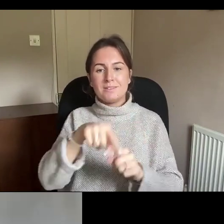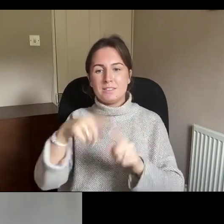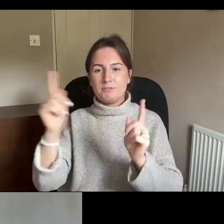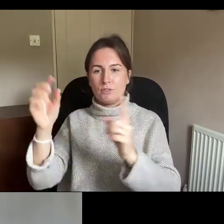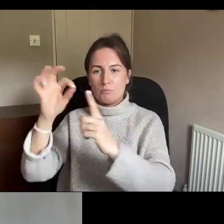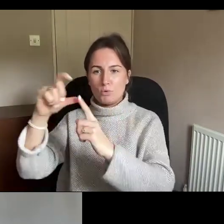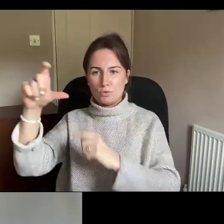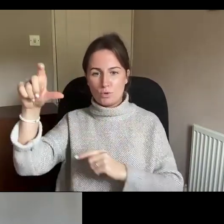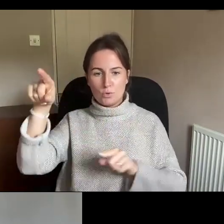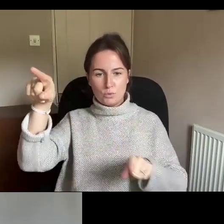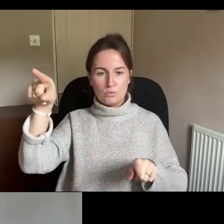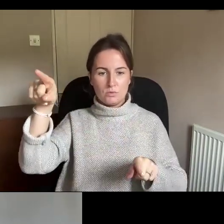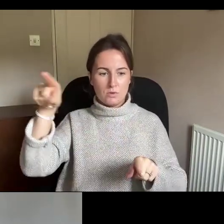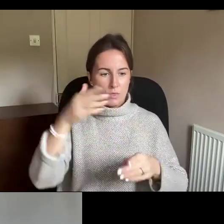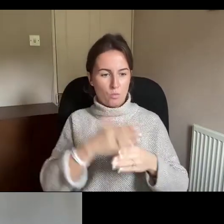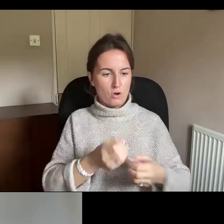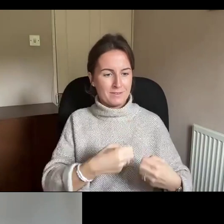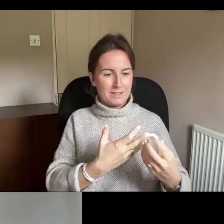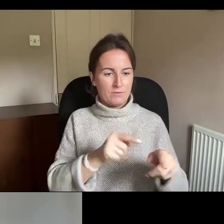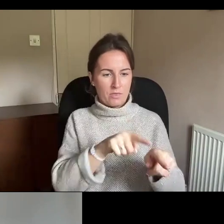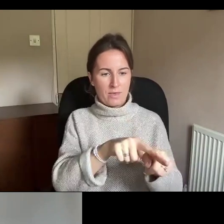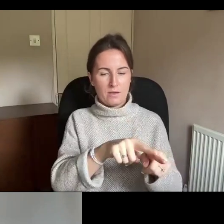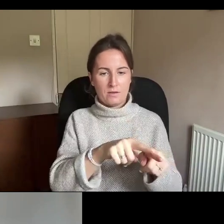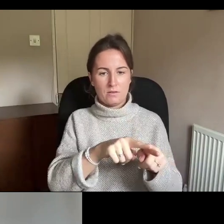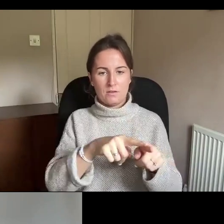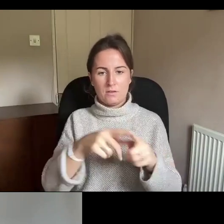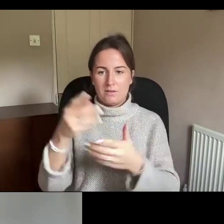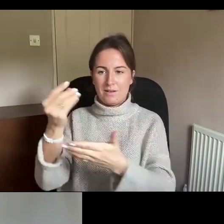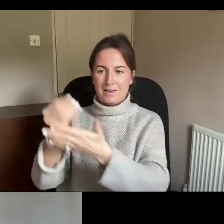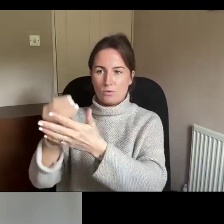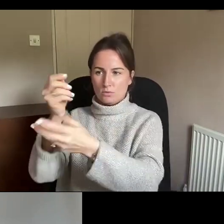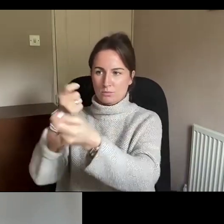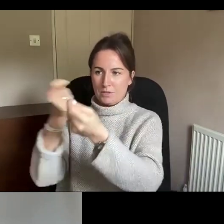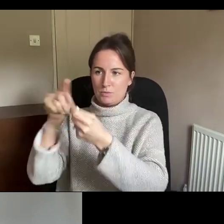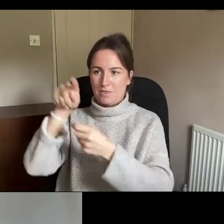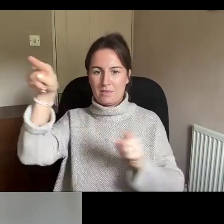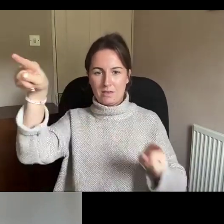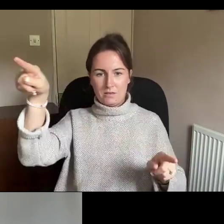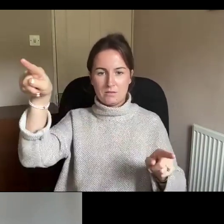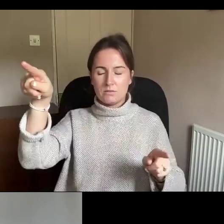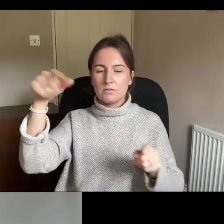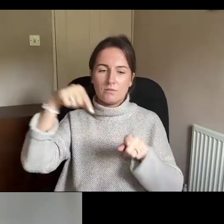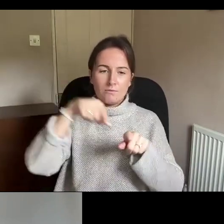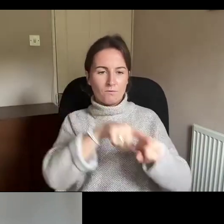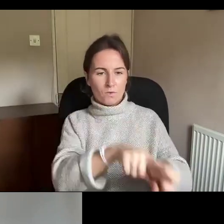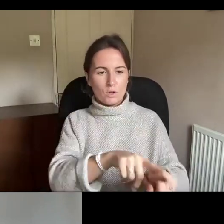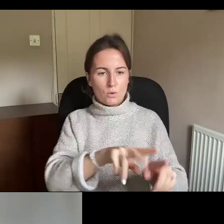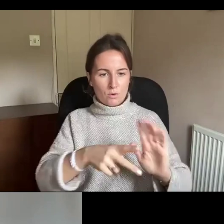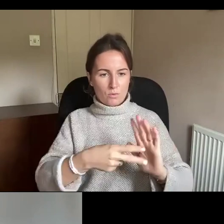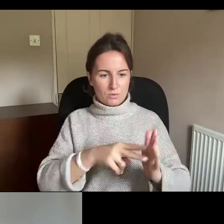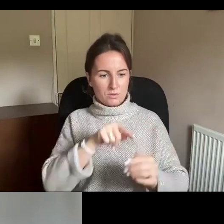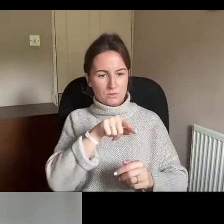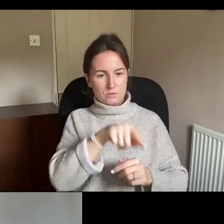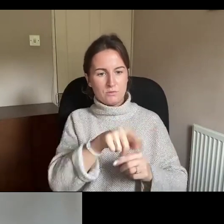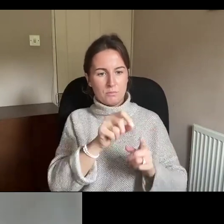the actual delivery of the work. And it is the postcode data that's in the Explorer at the minute. So I